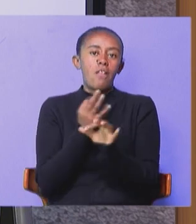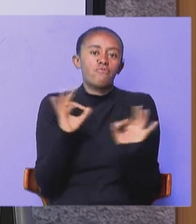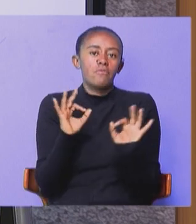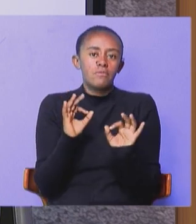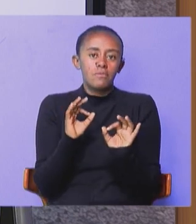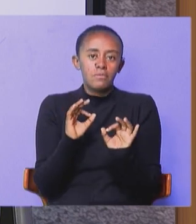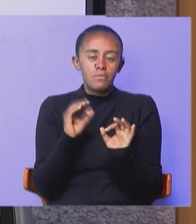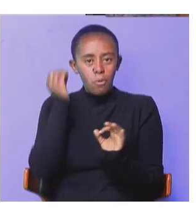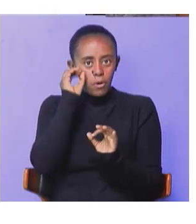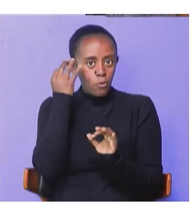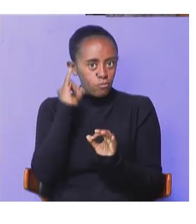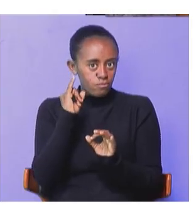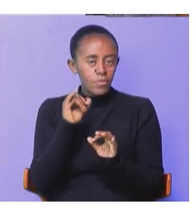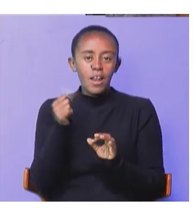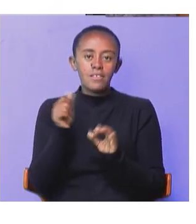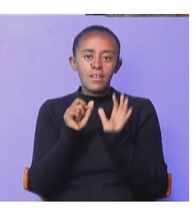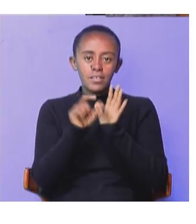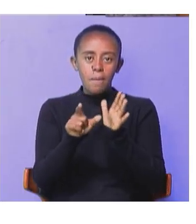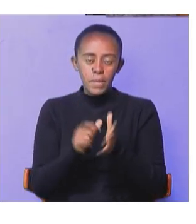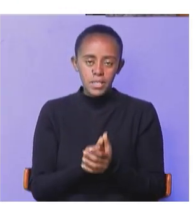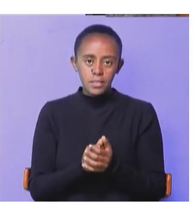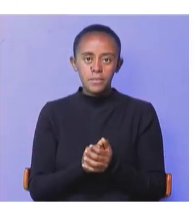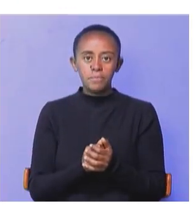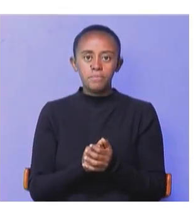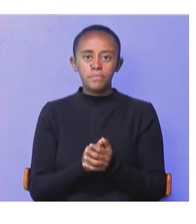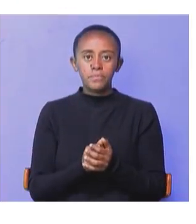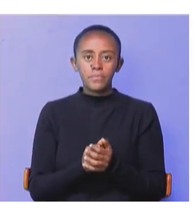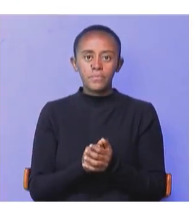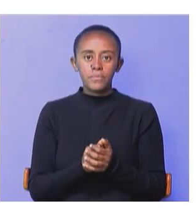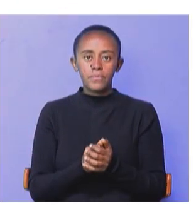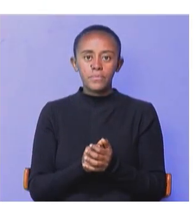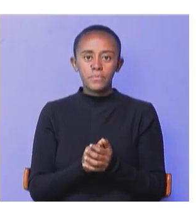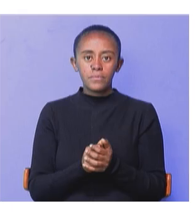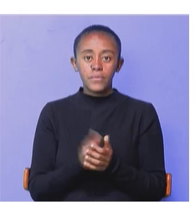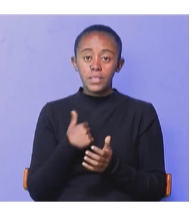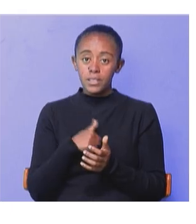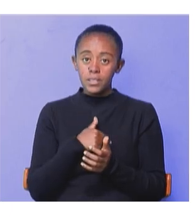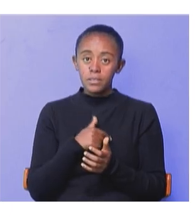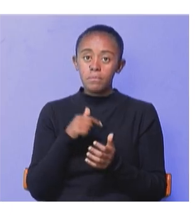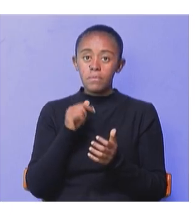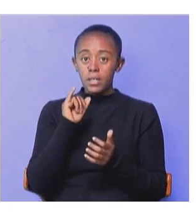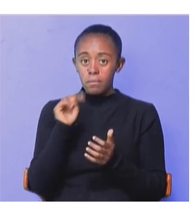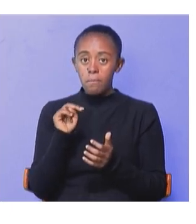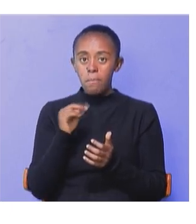Okay, another example. In my opinion,